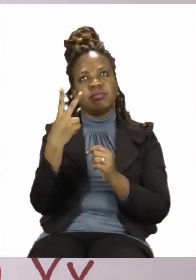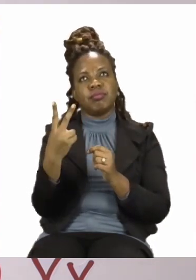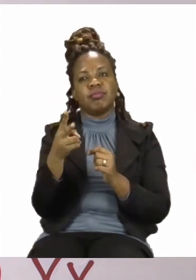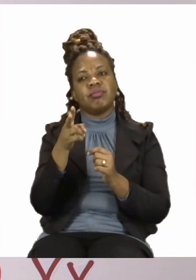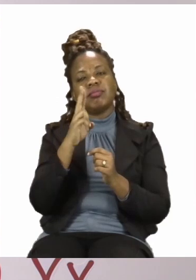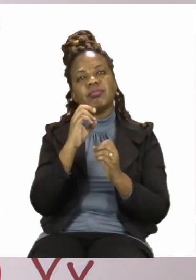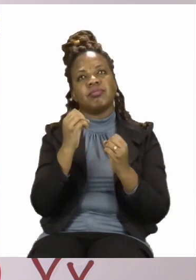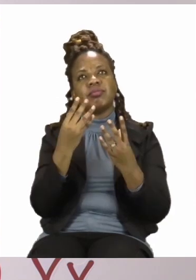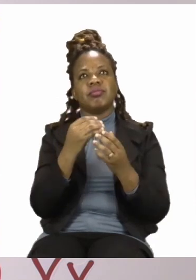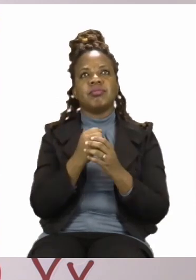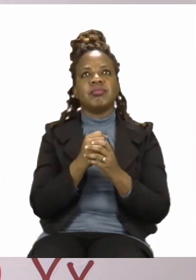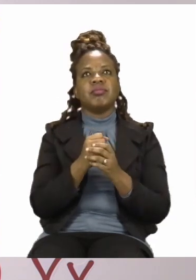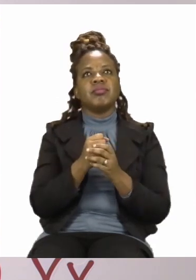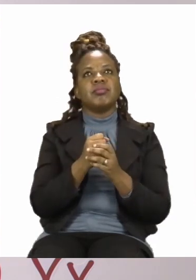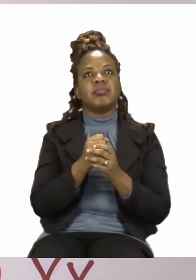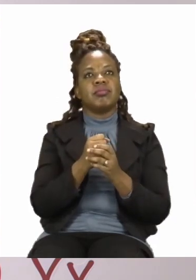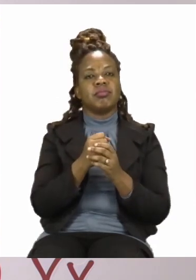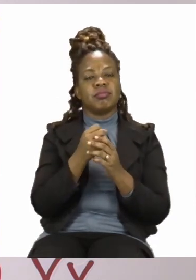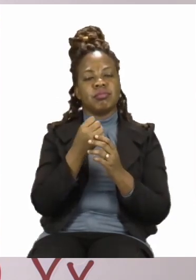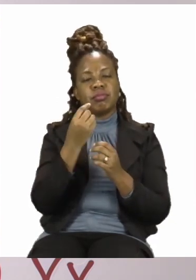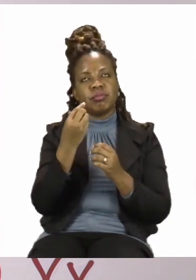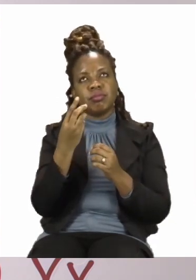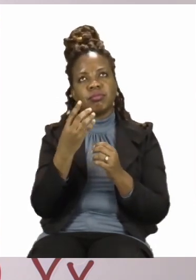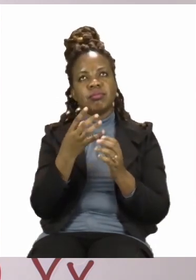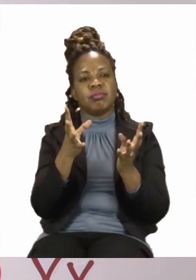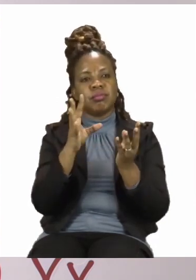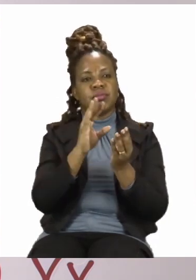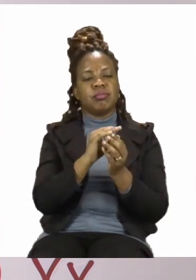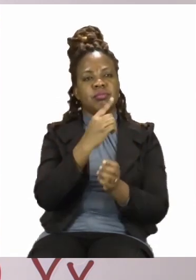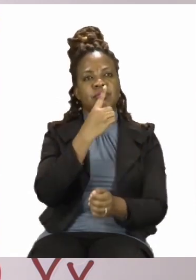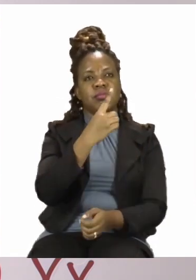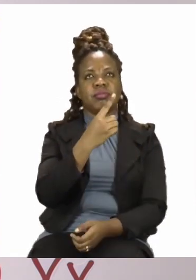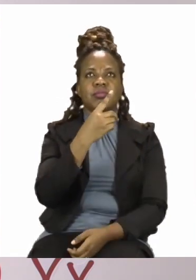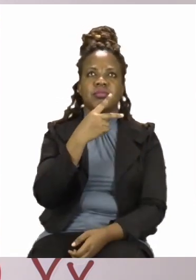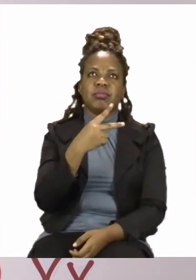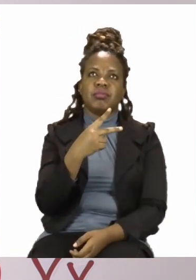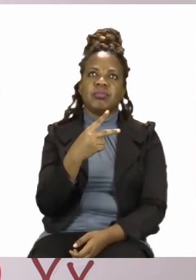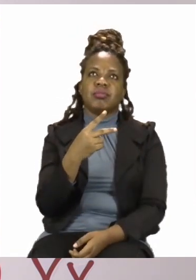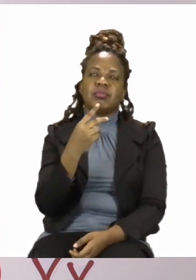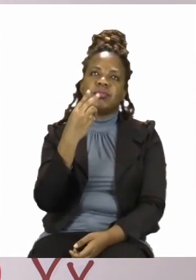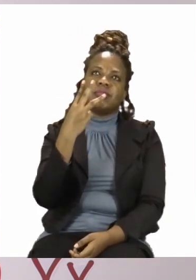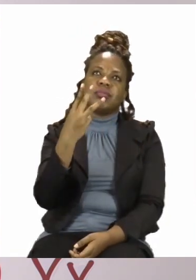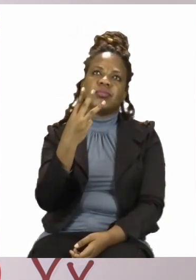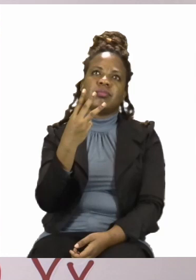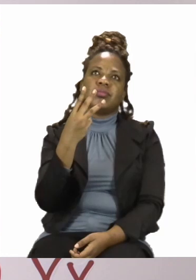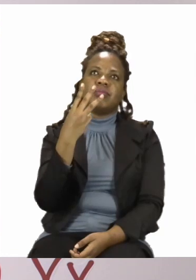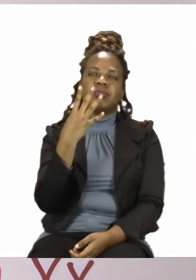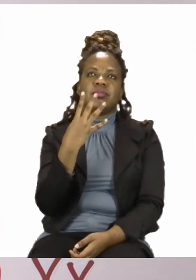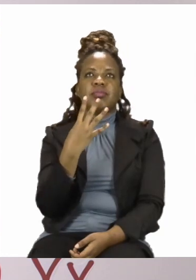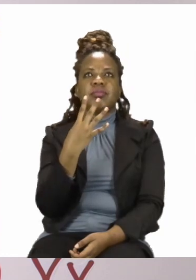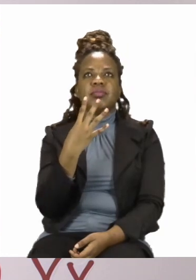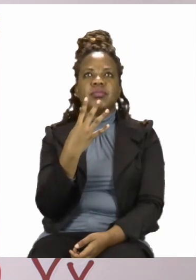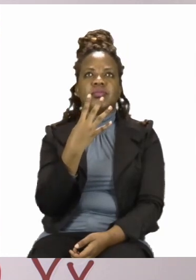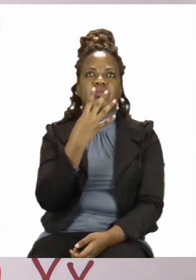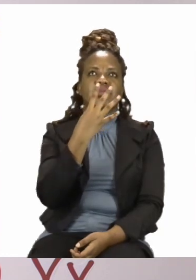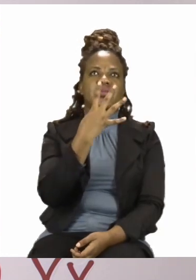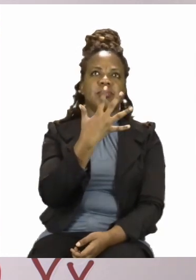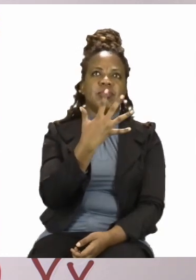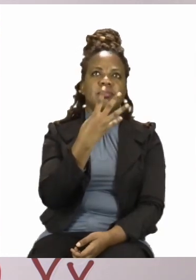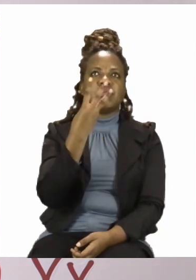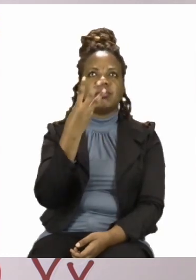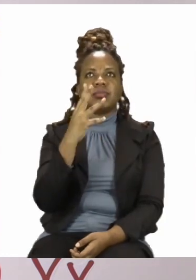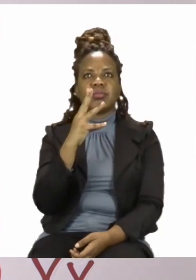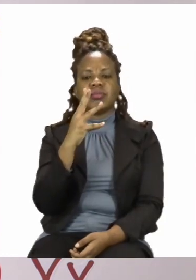get. So let us count them all together. 1, 2, 3, 4,